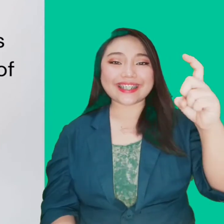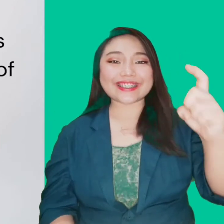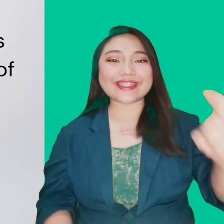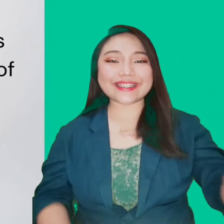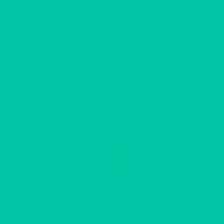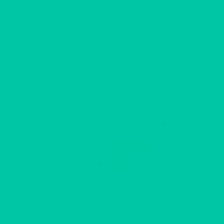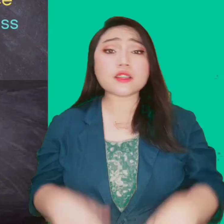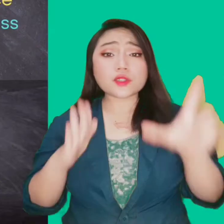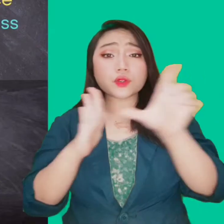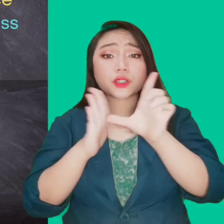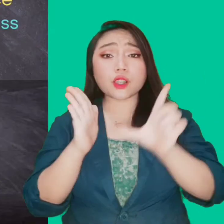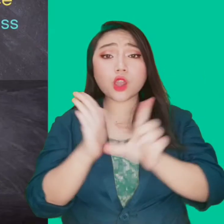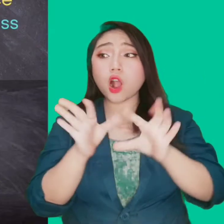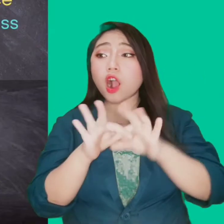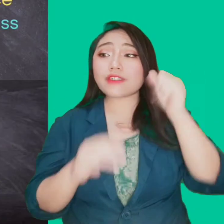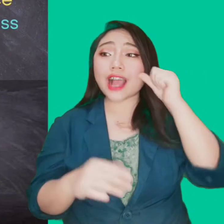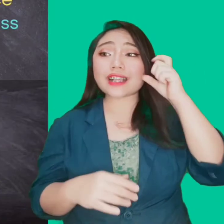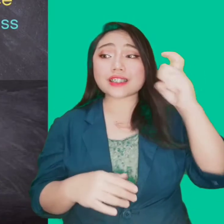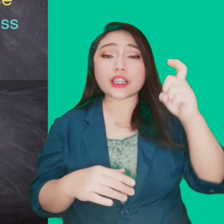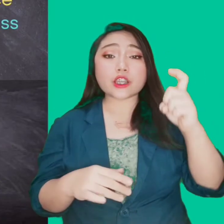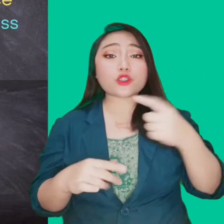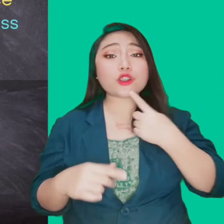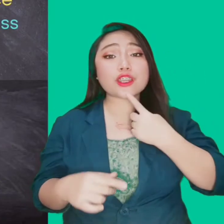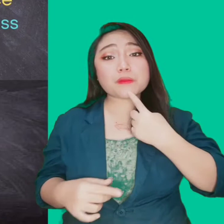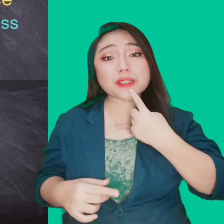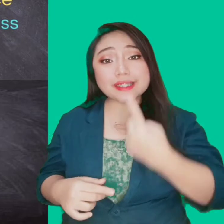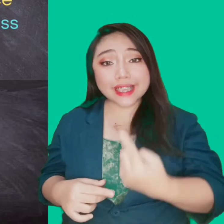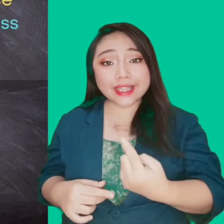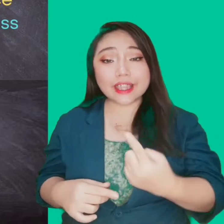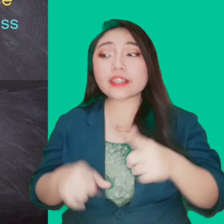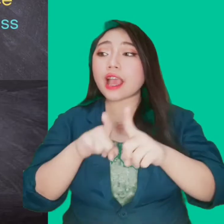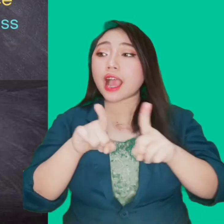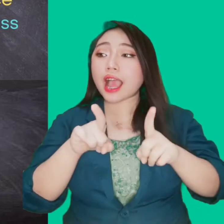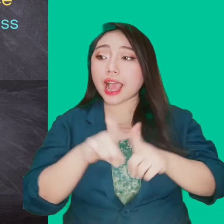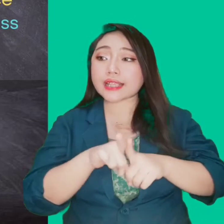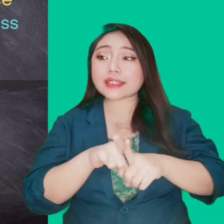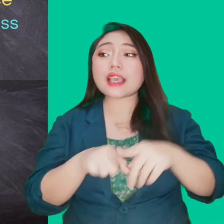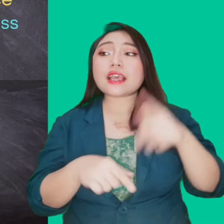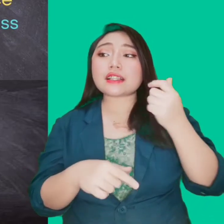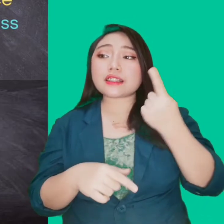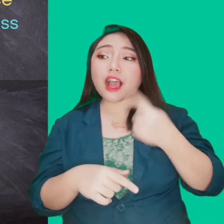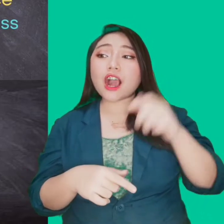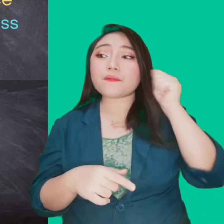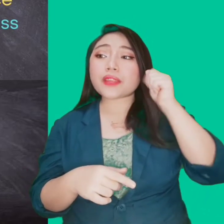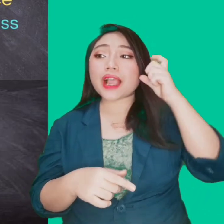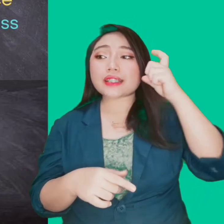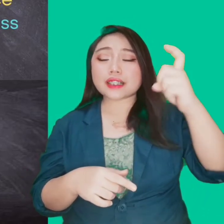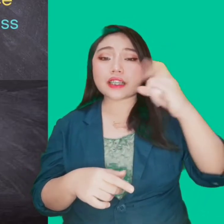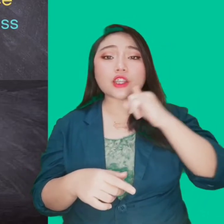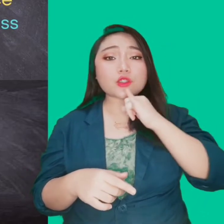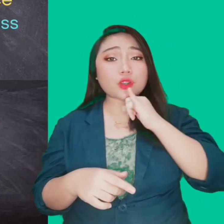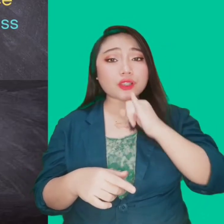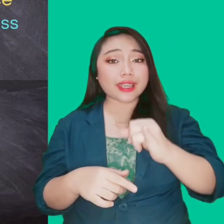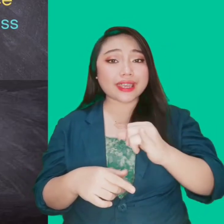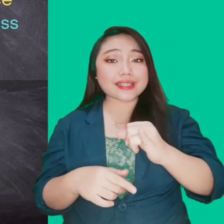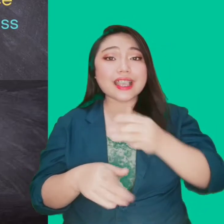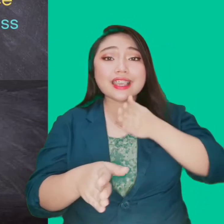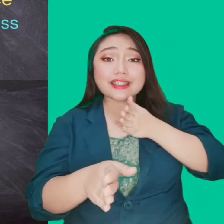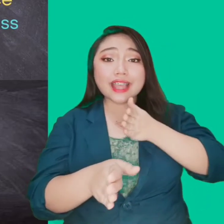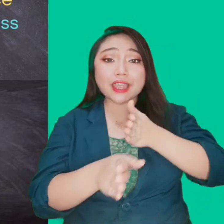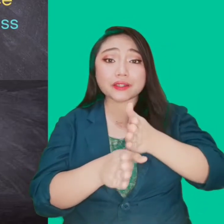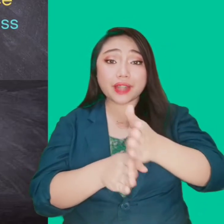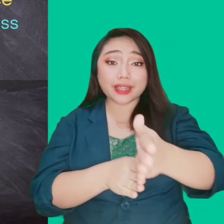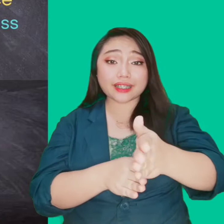of acceleration. The law of acceleration can be stated as the acceleration